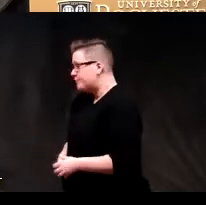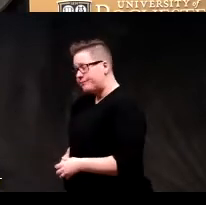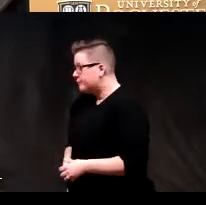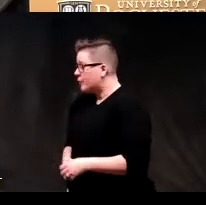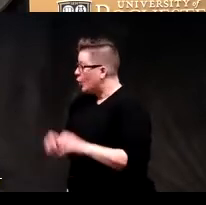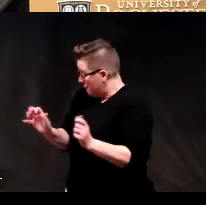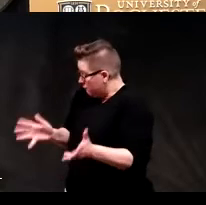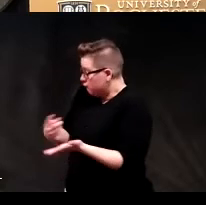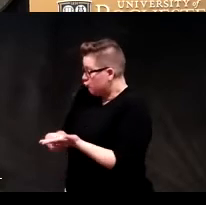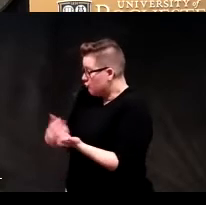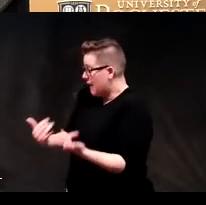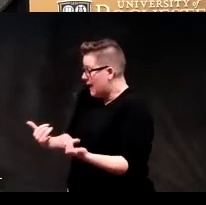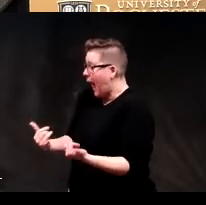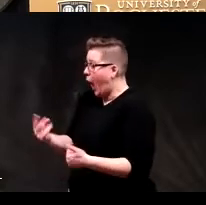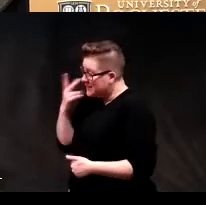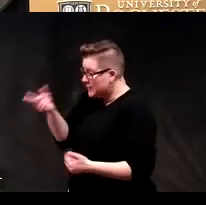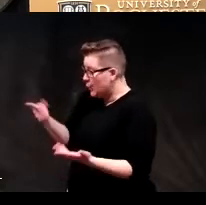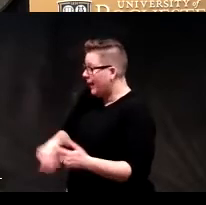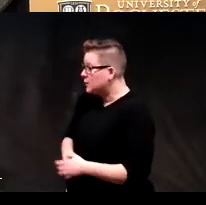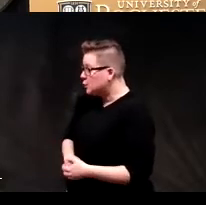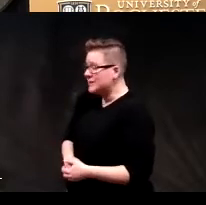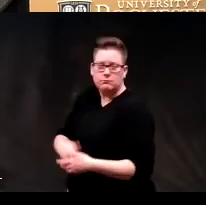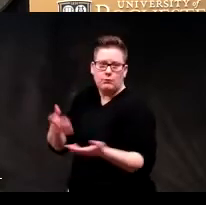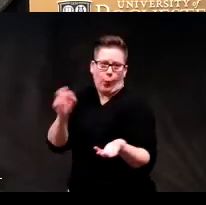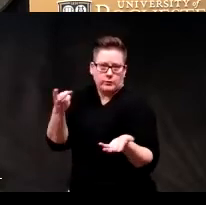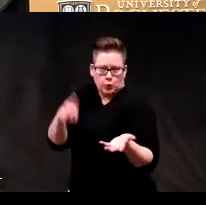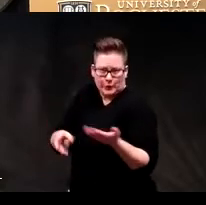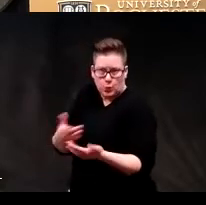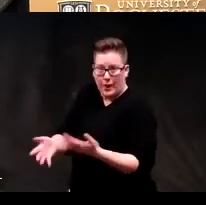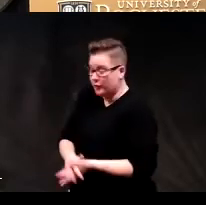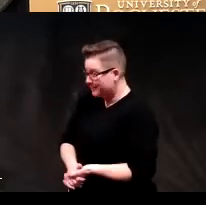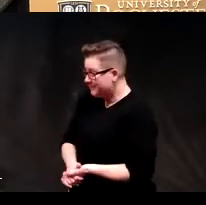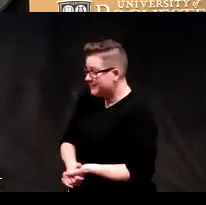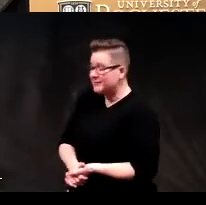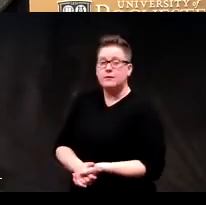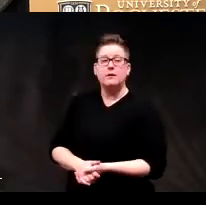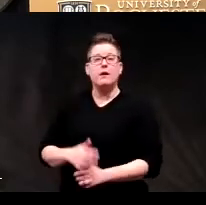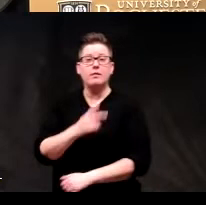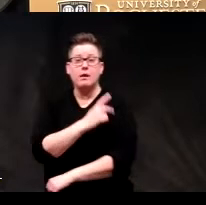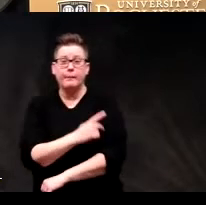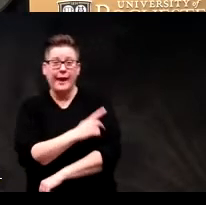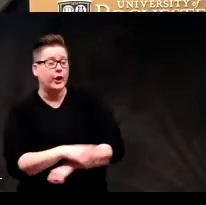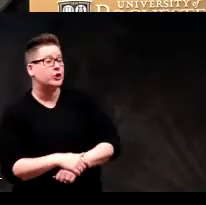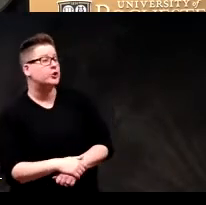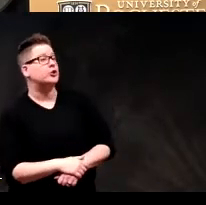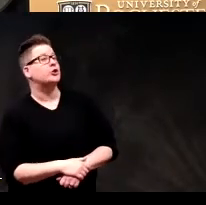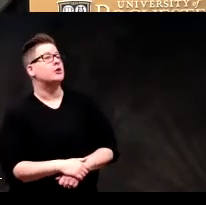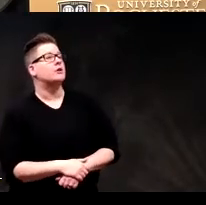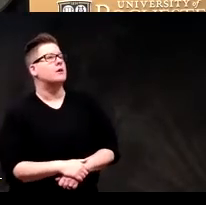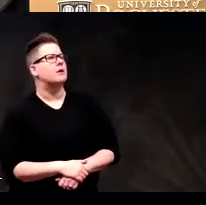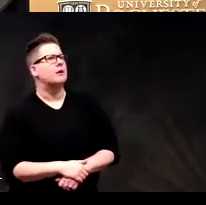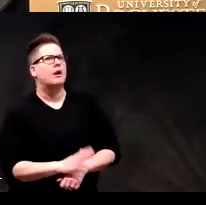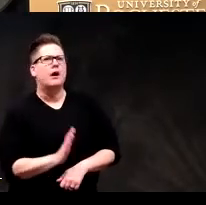can talk now and we'll see you next week or whatever the frequency is. And then the patient